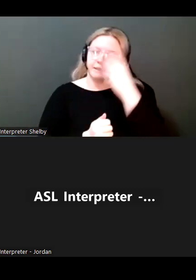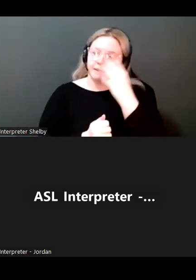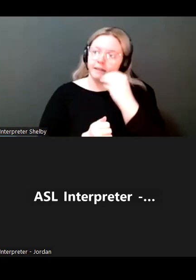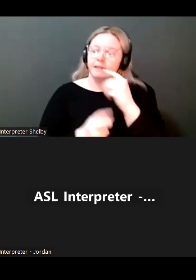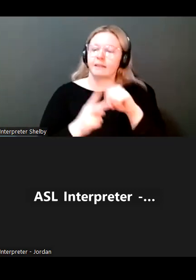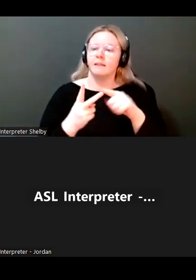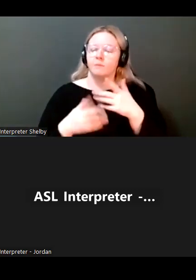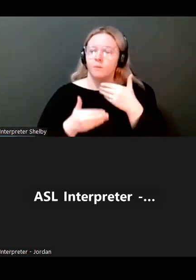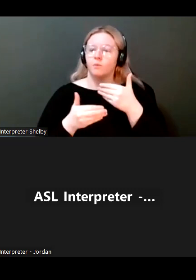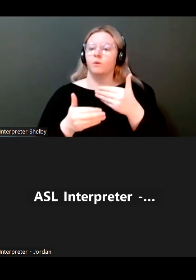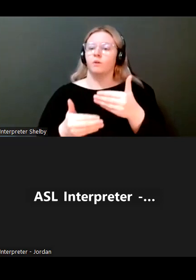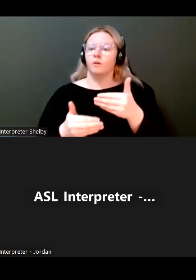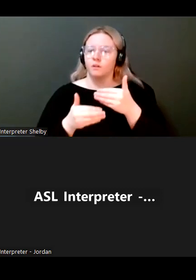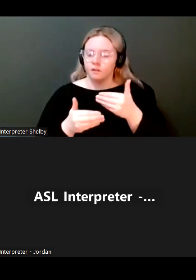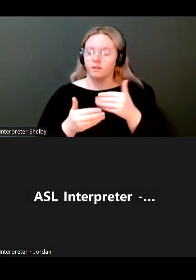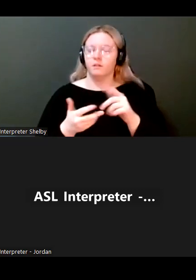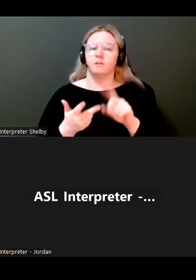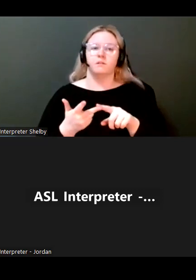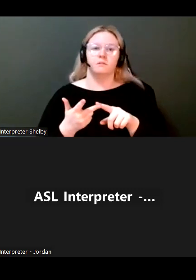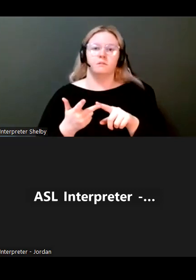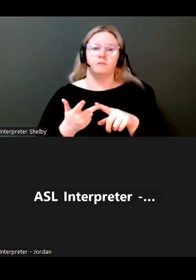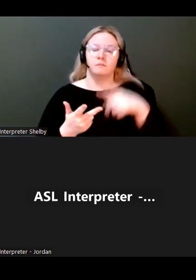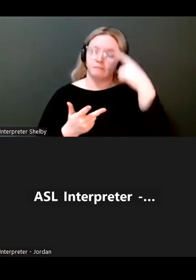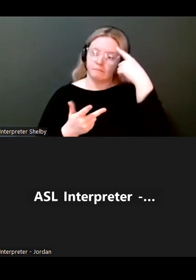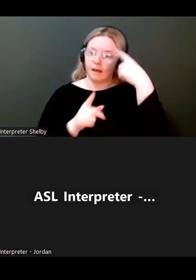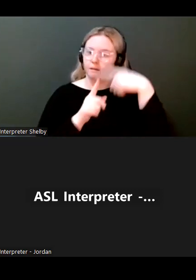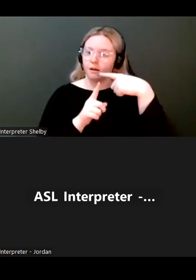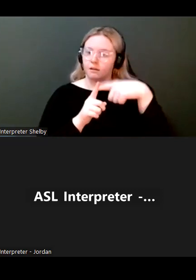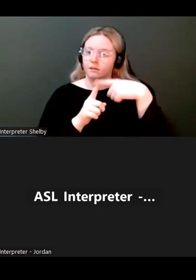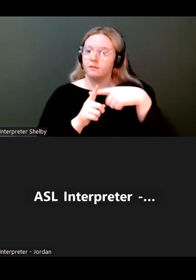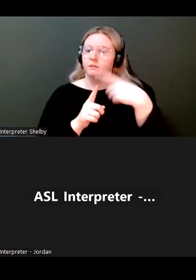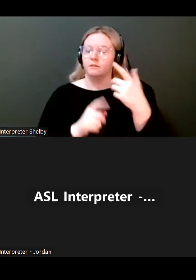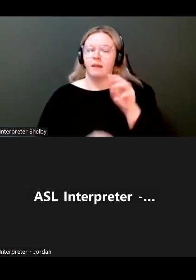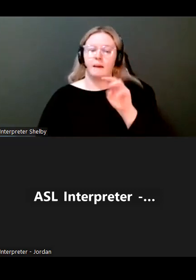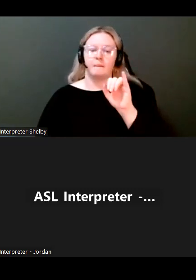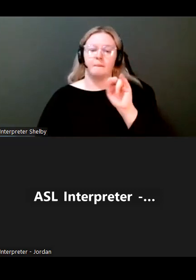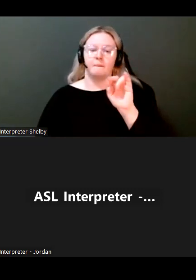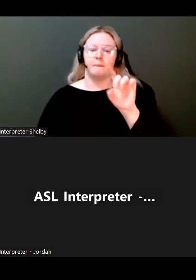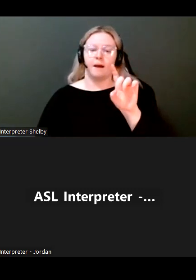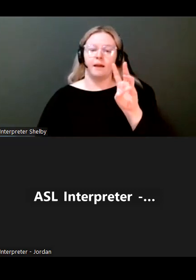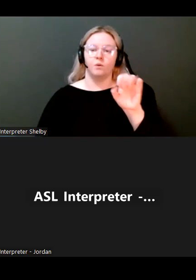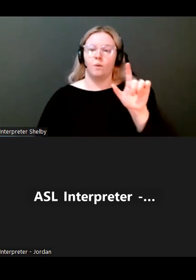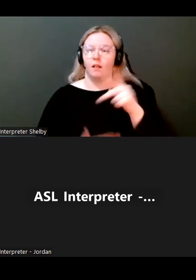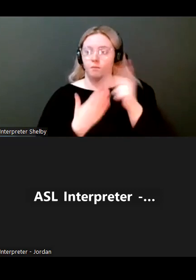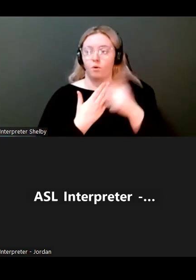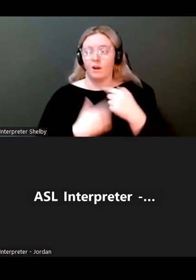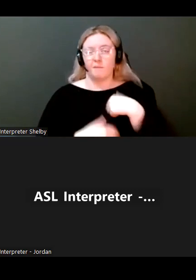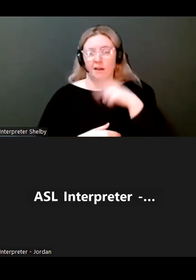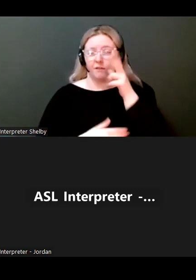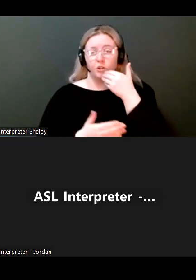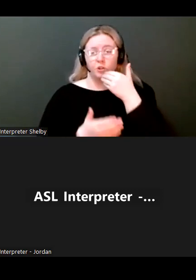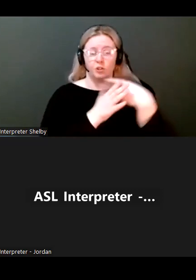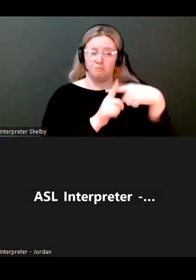breathe deeply, or mindfulness. The Mind Well program through here is really great because